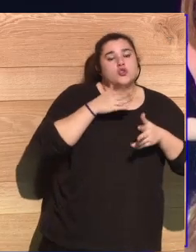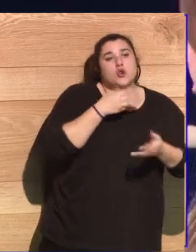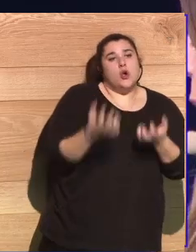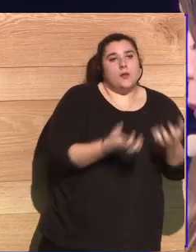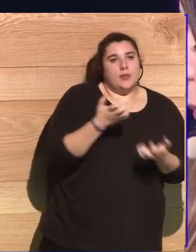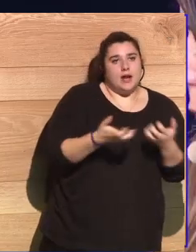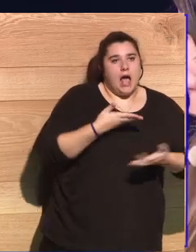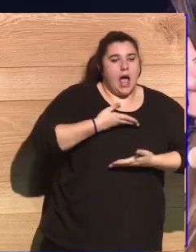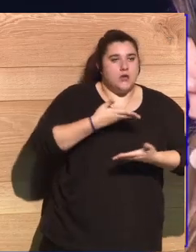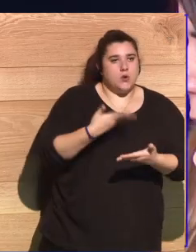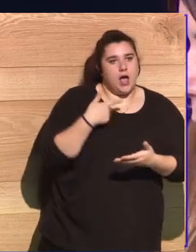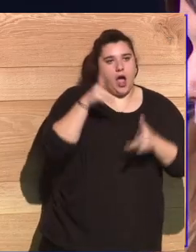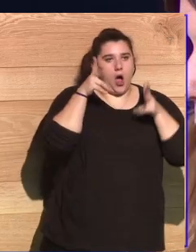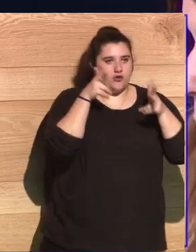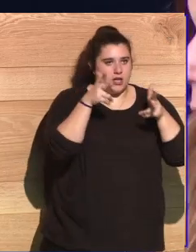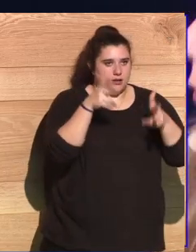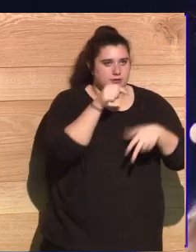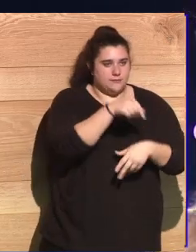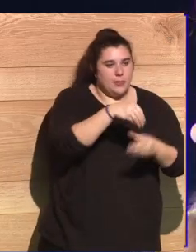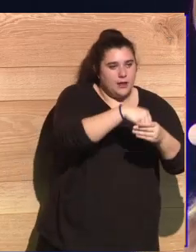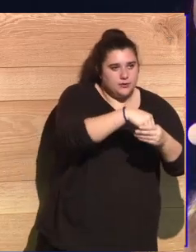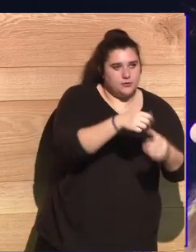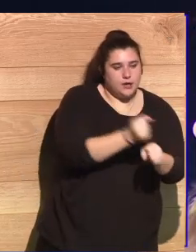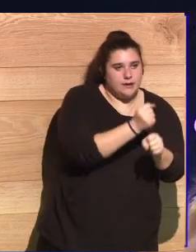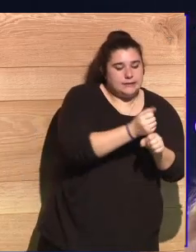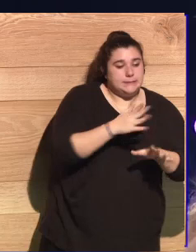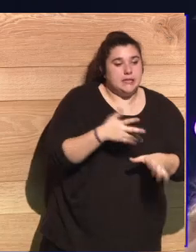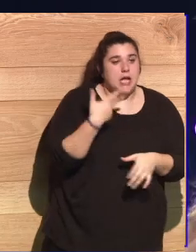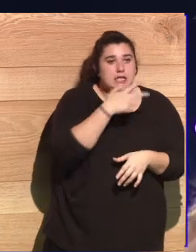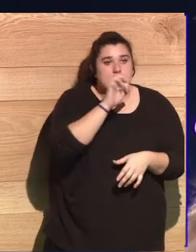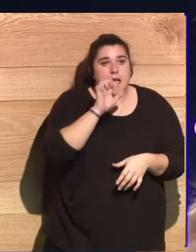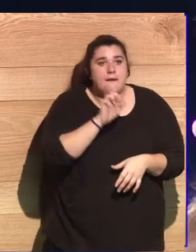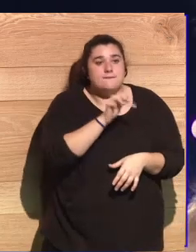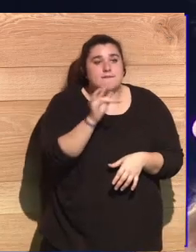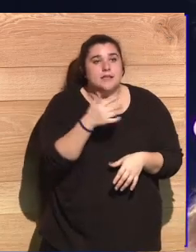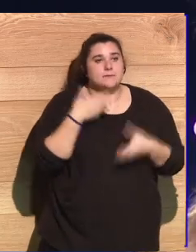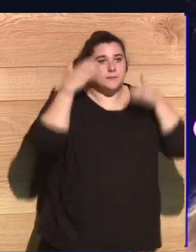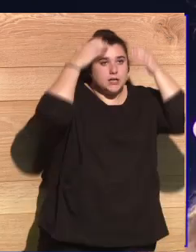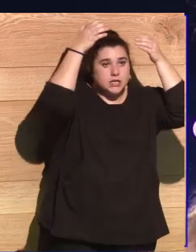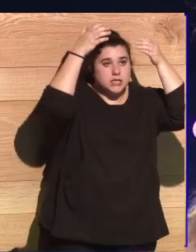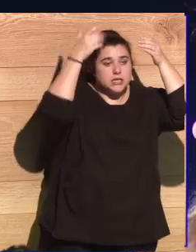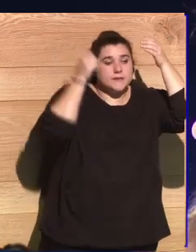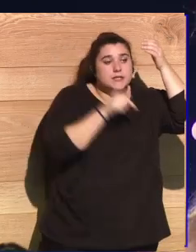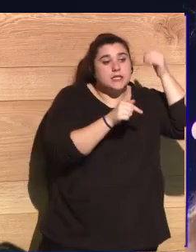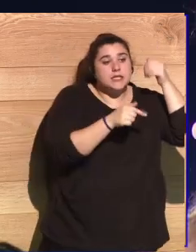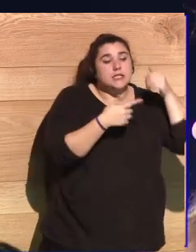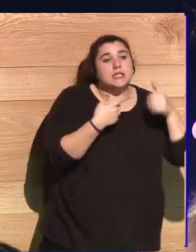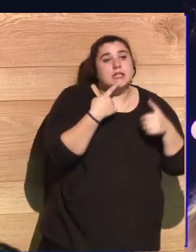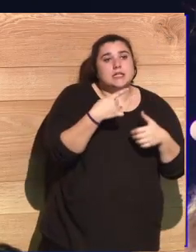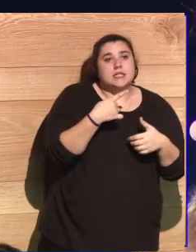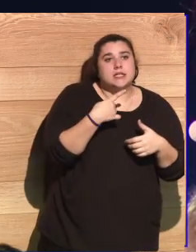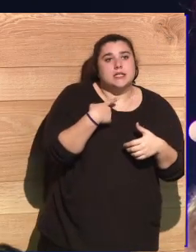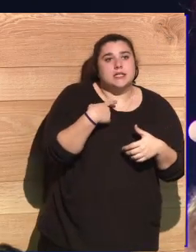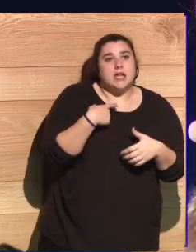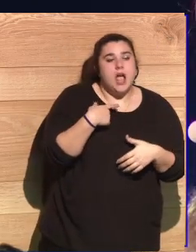And it turned out that the head chef for all the kitchens in the park was from the same neighborhood in Brooklyn that